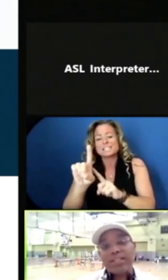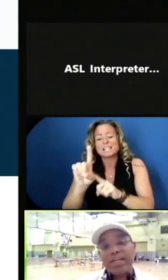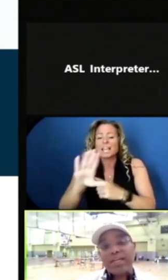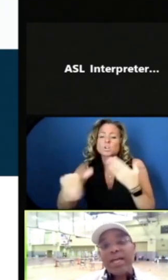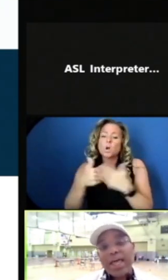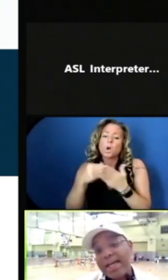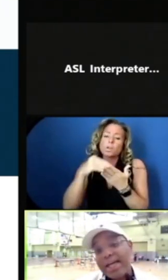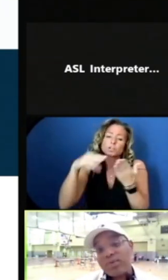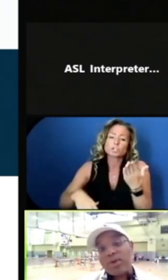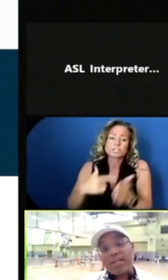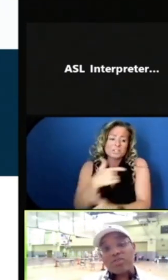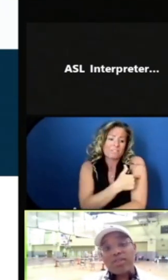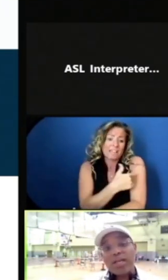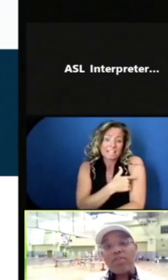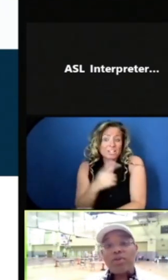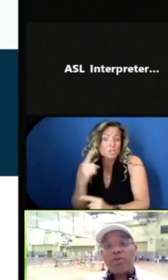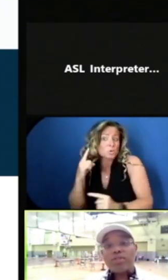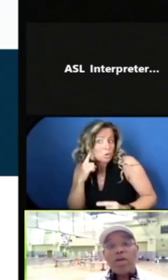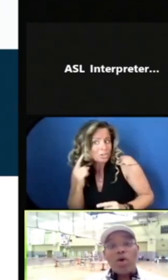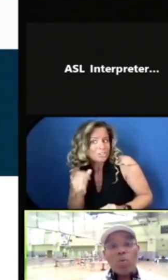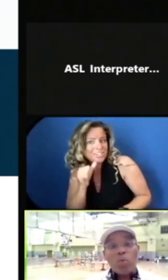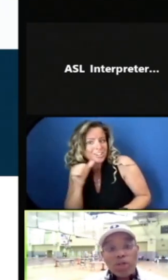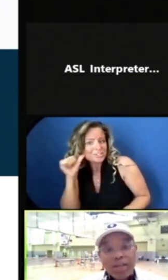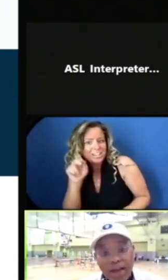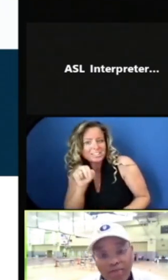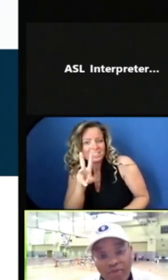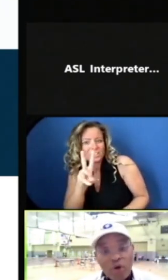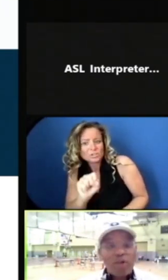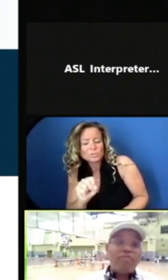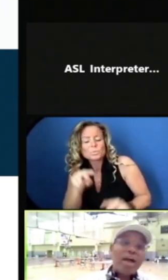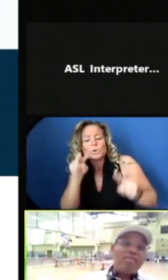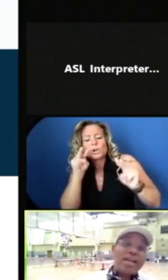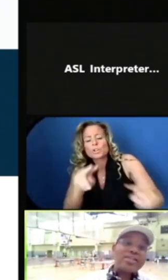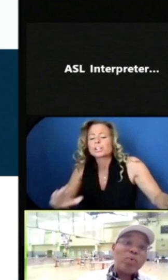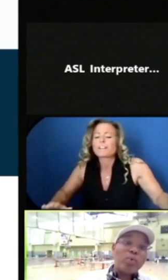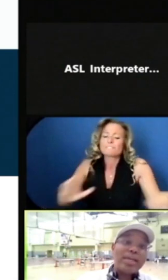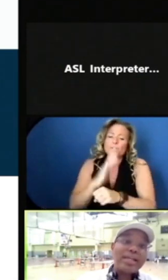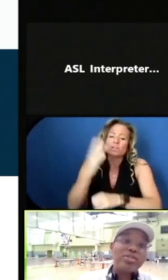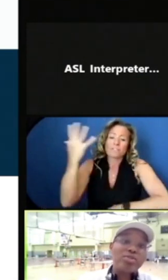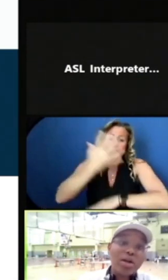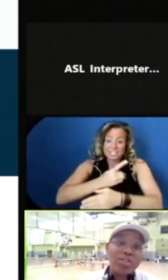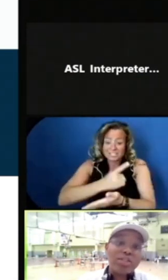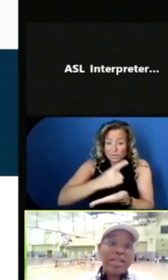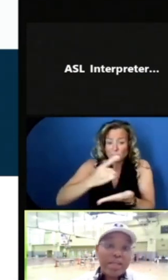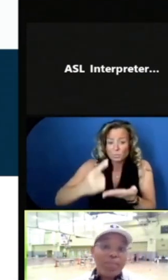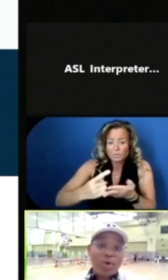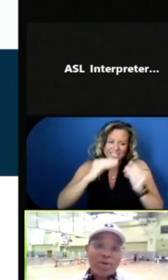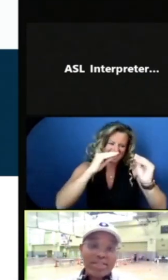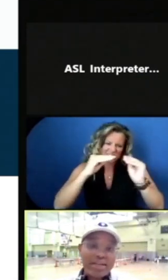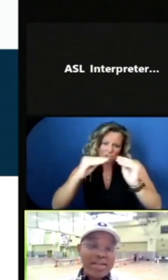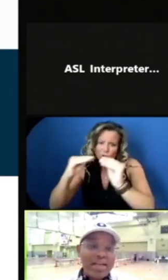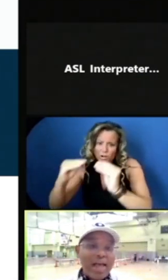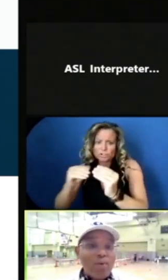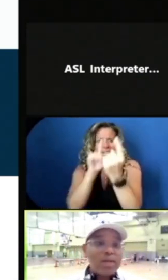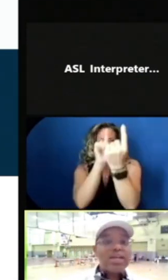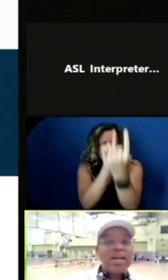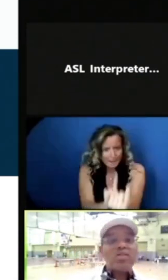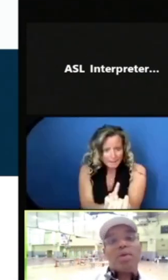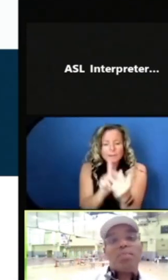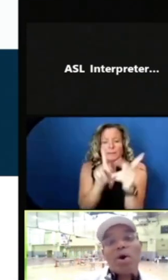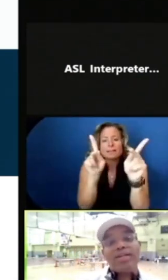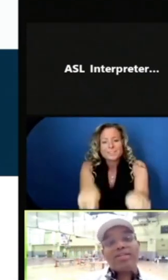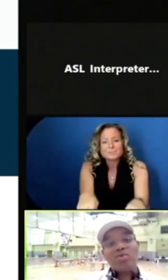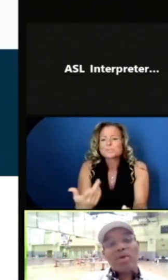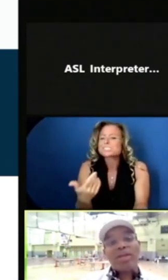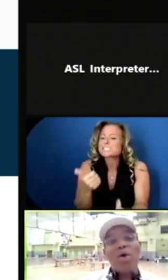students vaccinated. And as you heard yesterday in the news, we're looking at full 5 days a week instruction in person. And we're excited